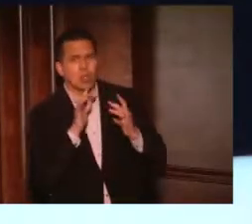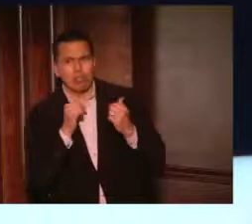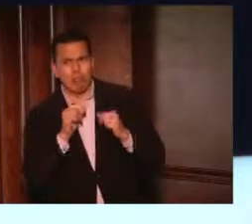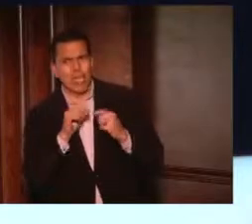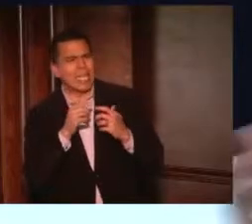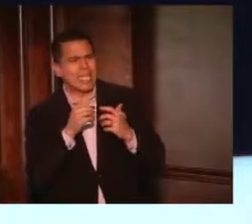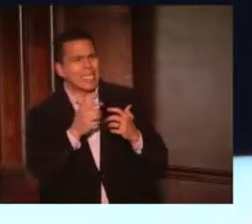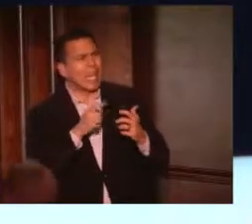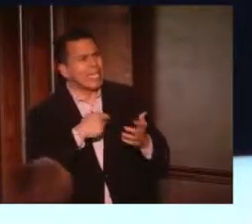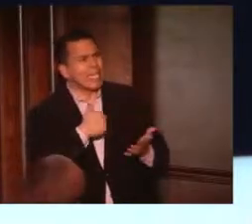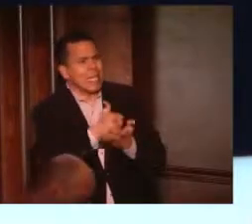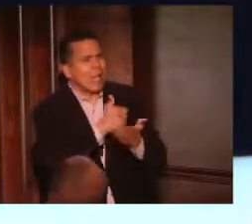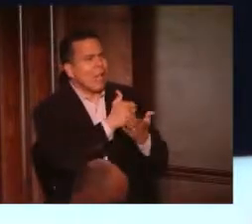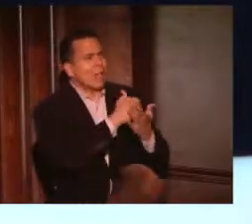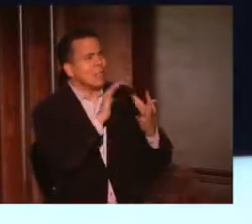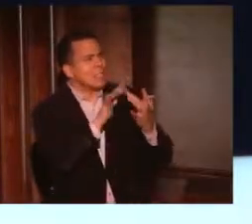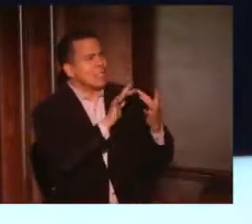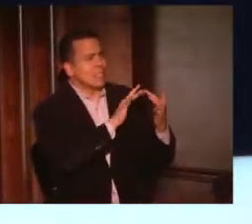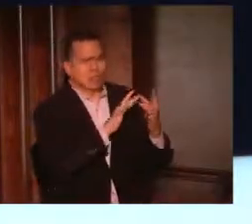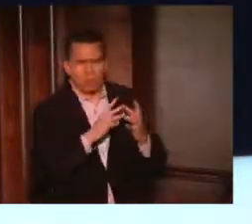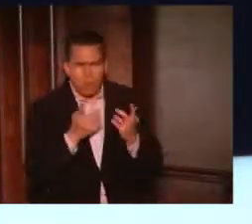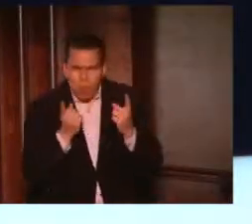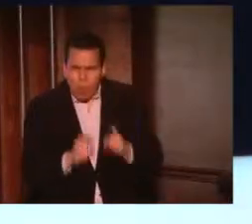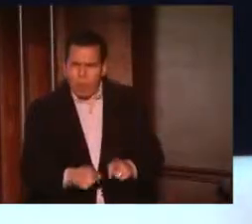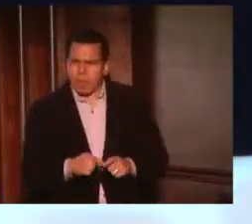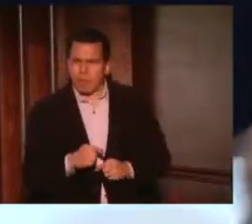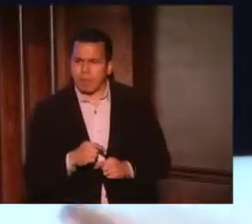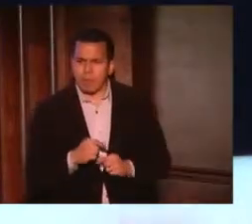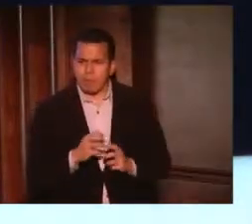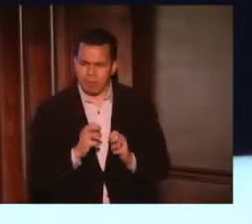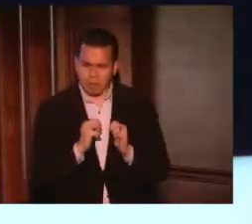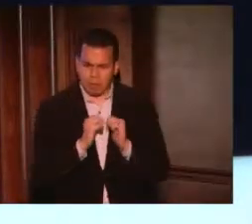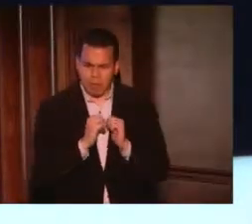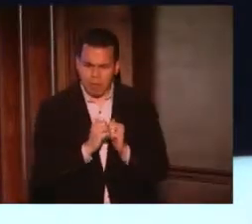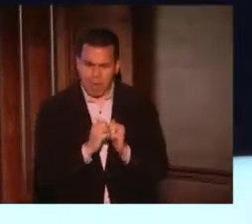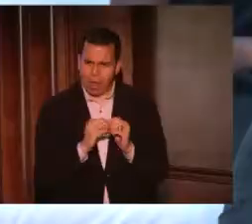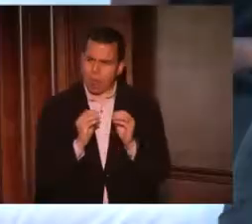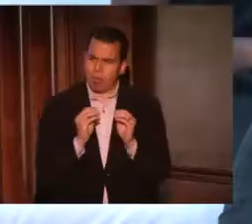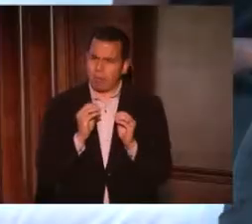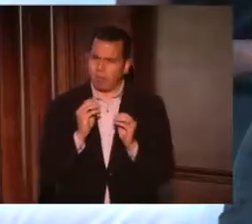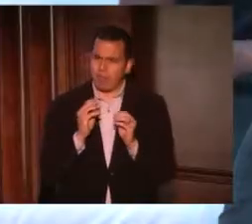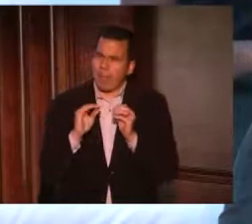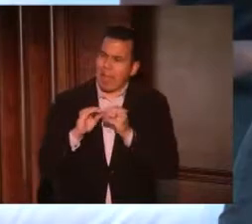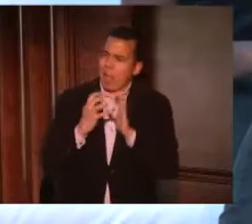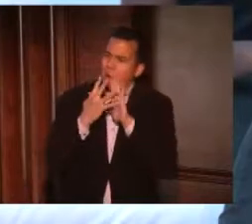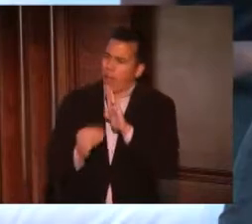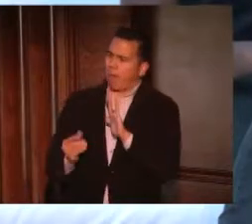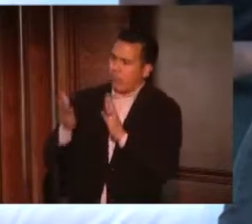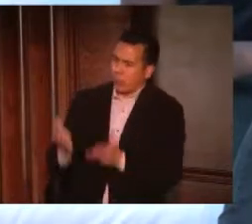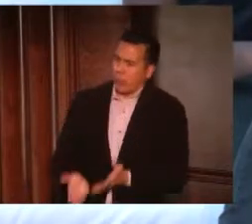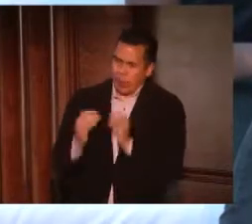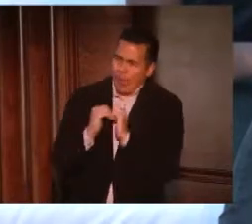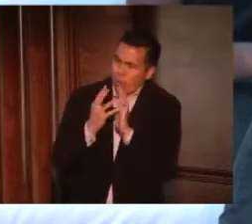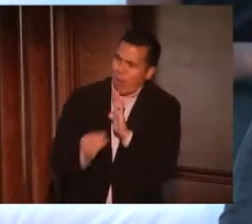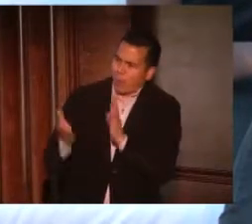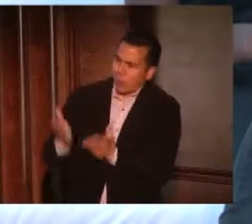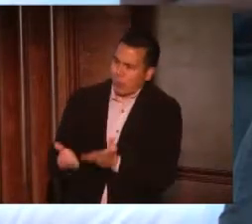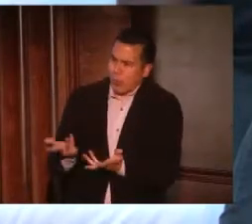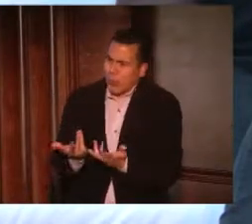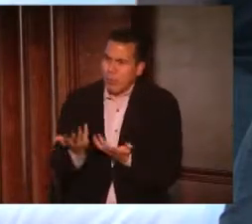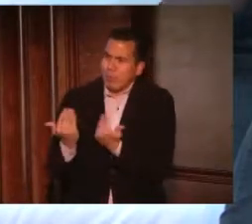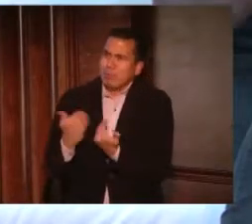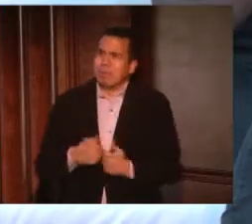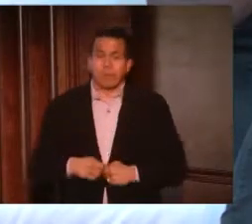it even further. There's only one SITAWA. Yes. How can there be more of you or more people finding their own solutions?